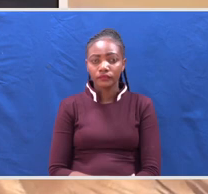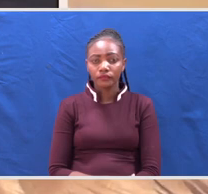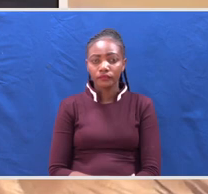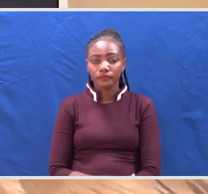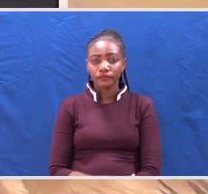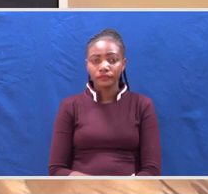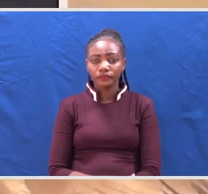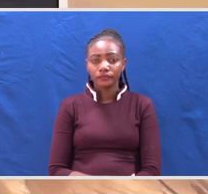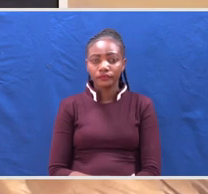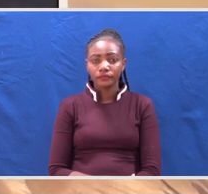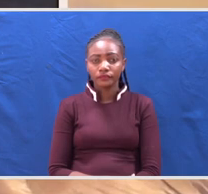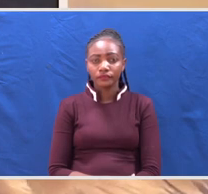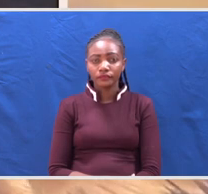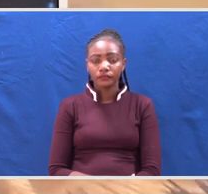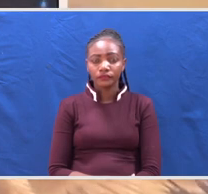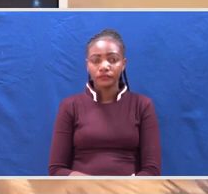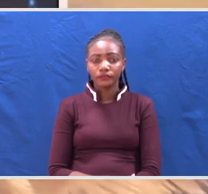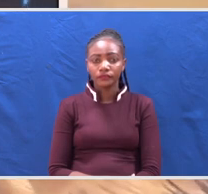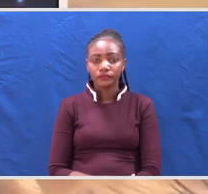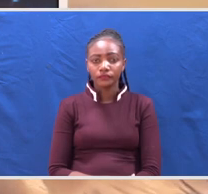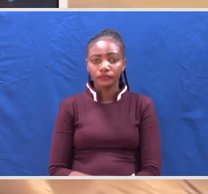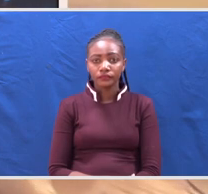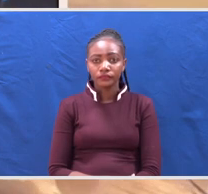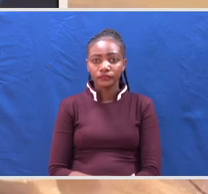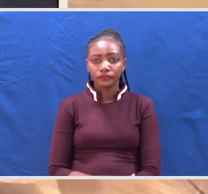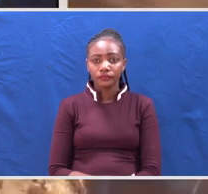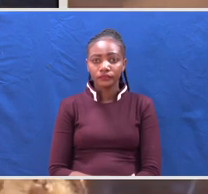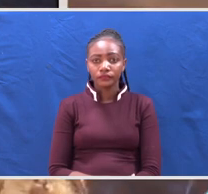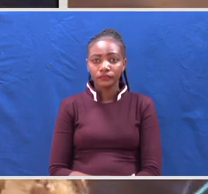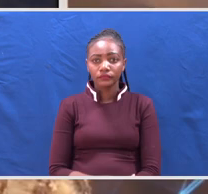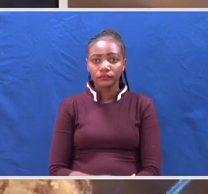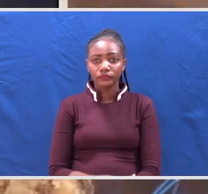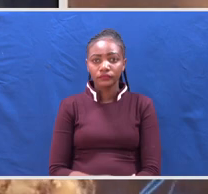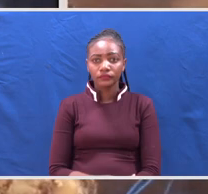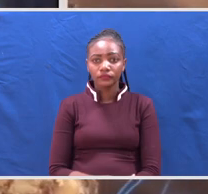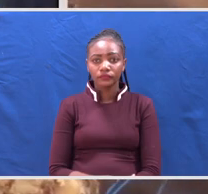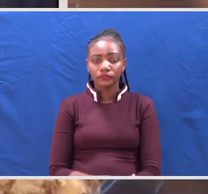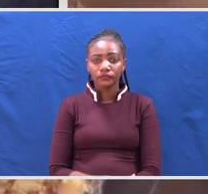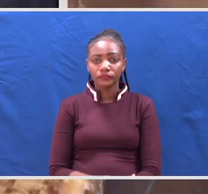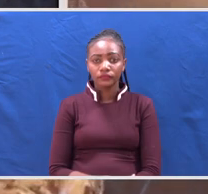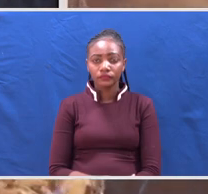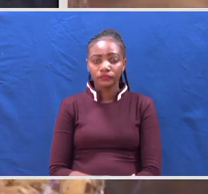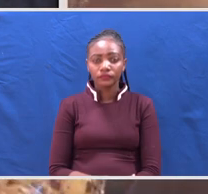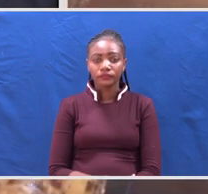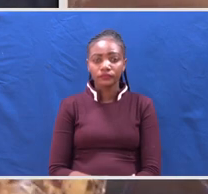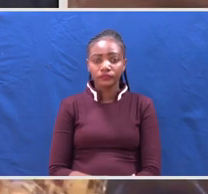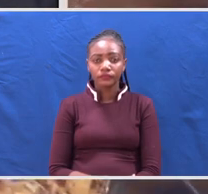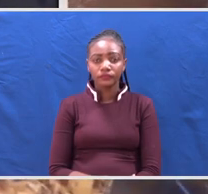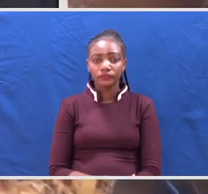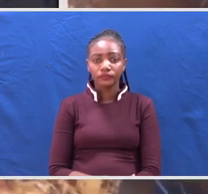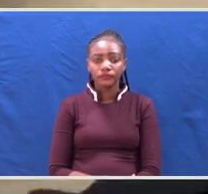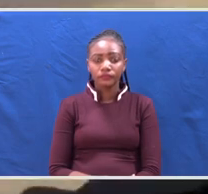bare to block bacteria from carcasses to burrow and cause infections. The vultures,